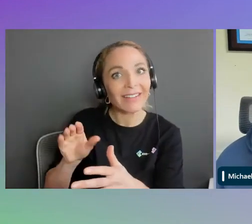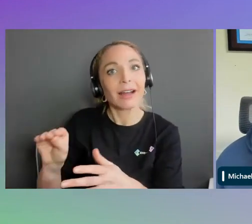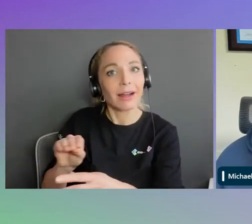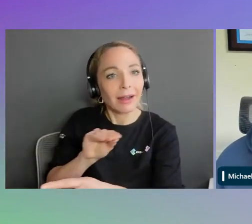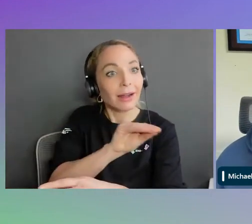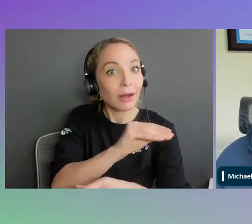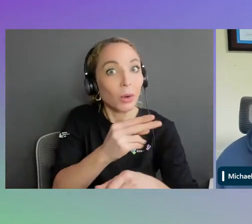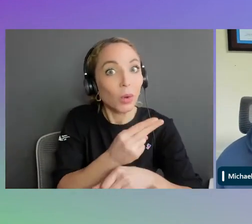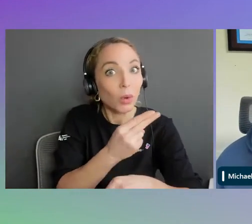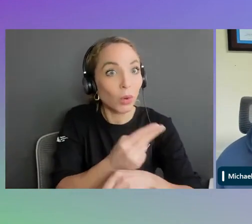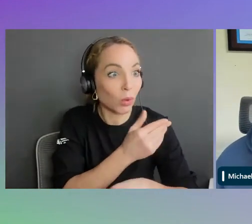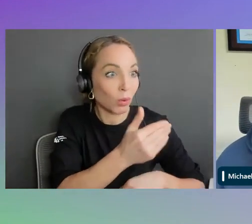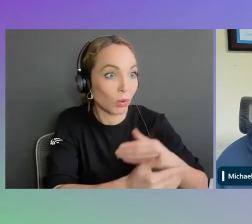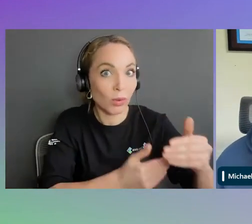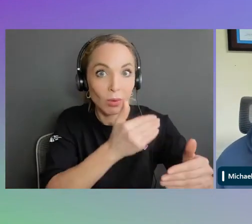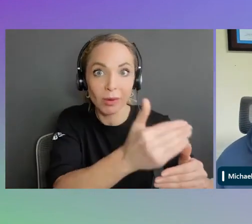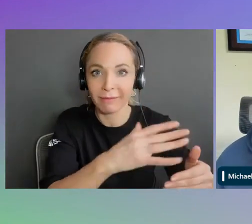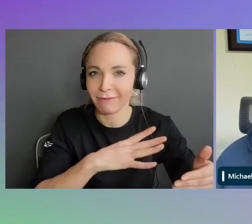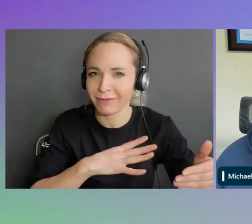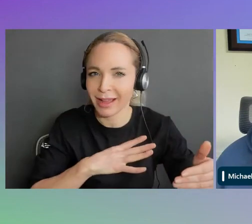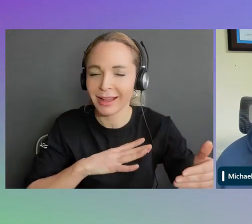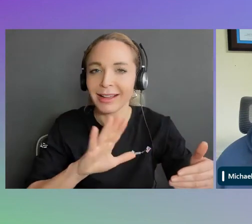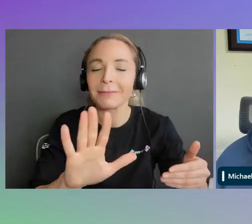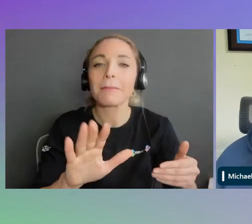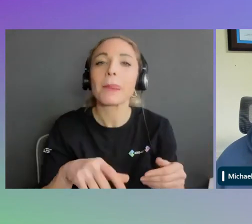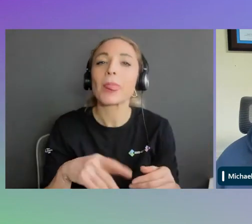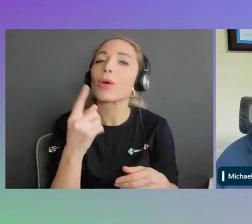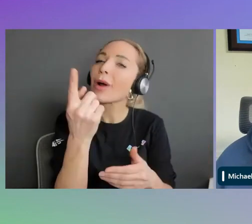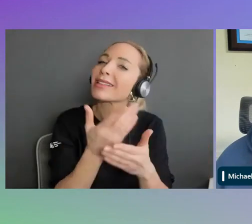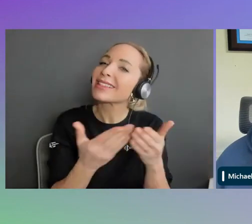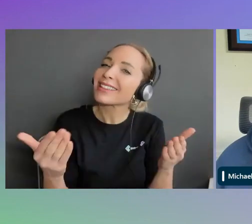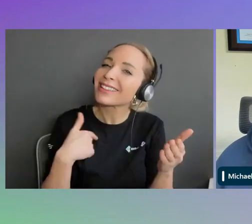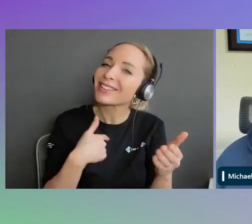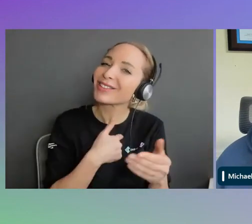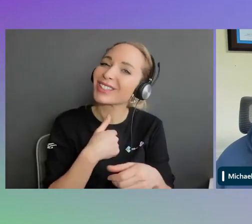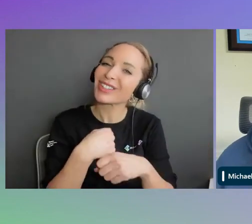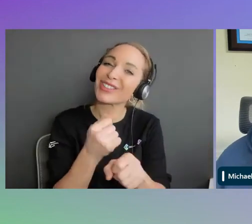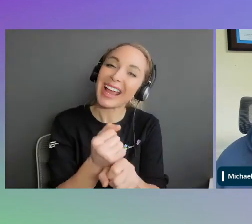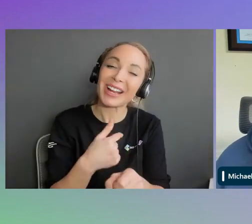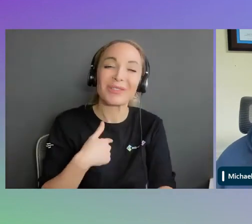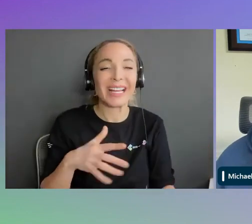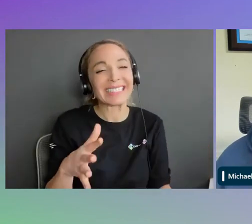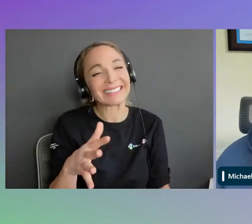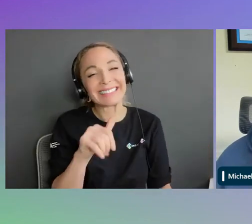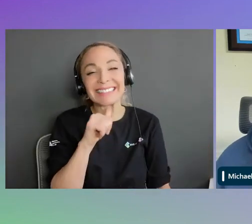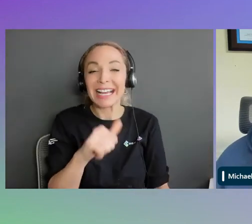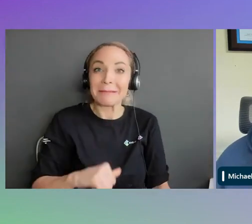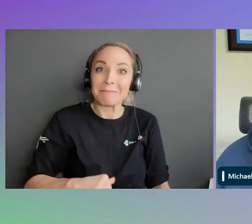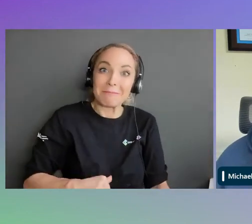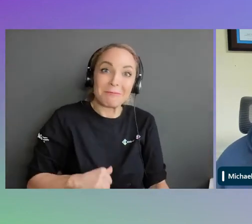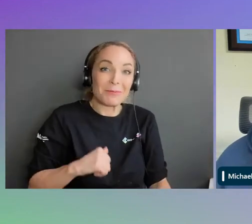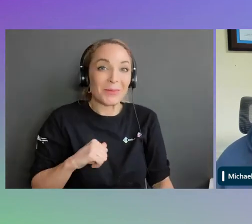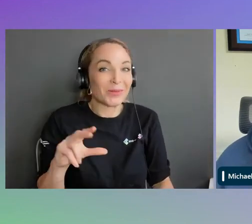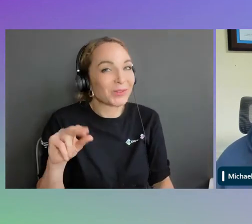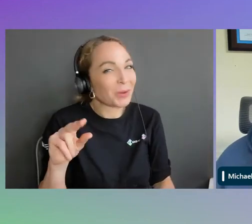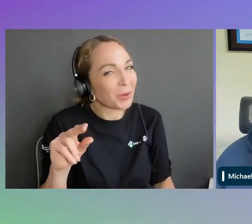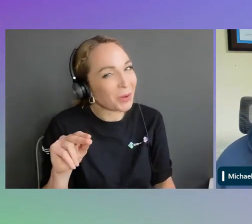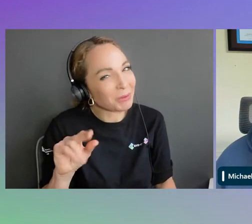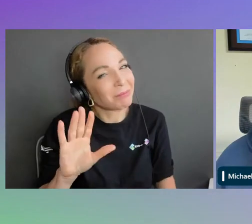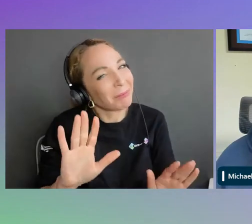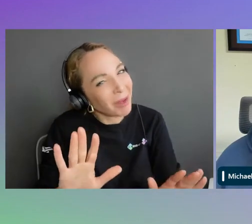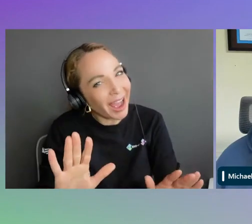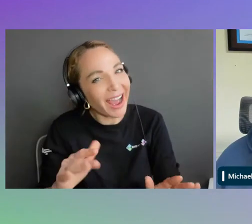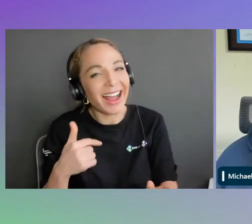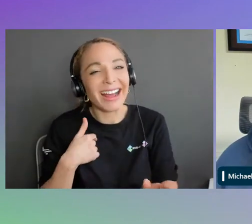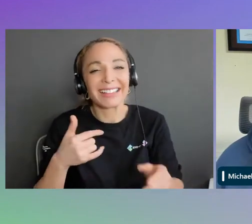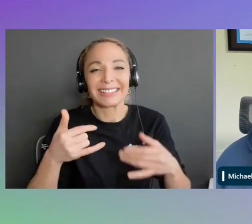one thing that we created, we are not super proud of it, but at least we keep things under control.